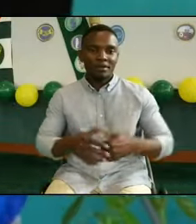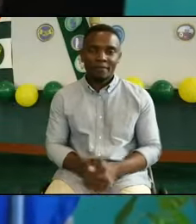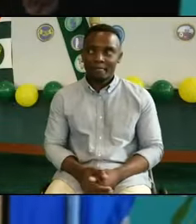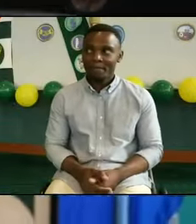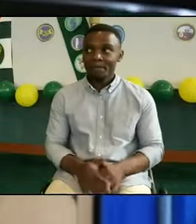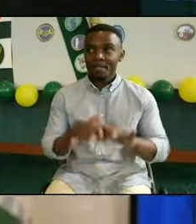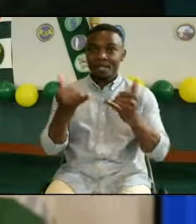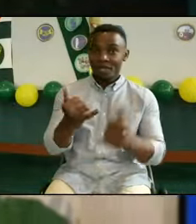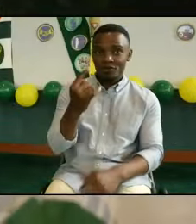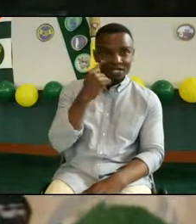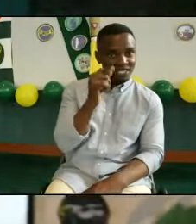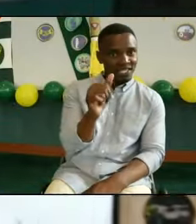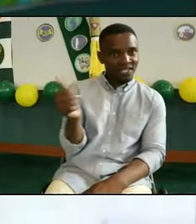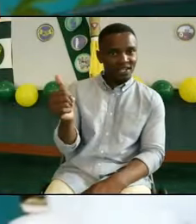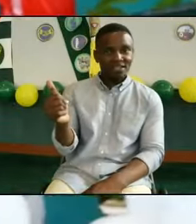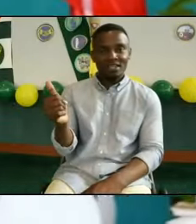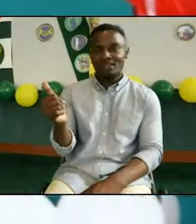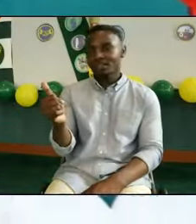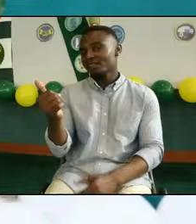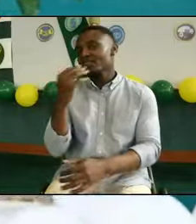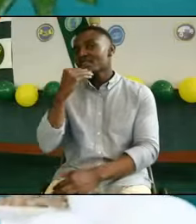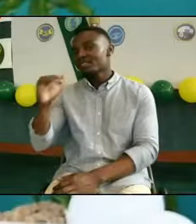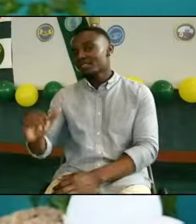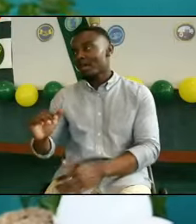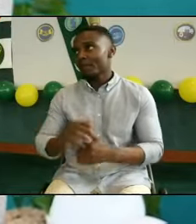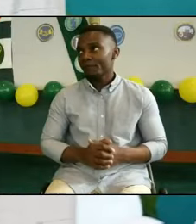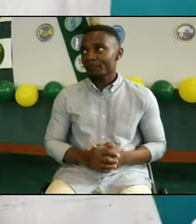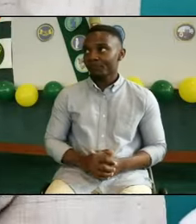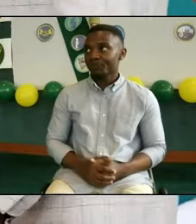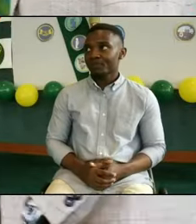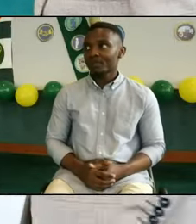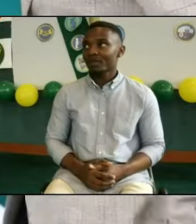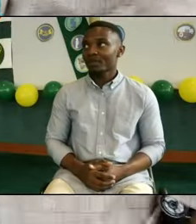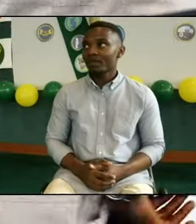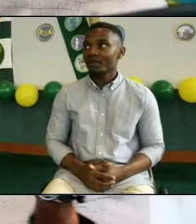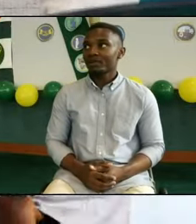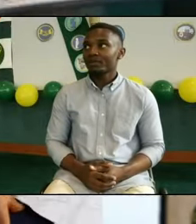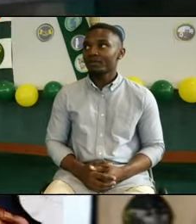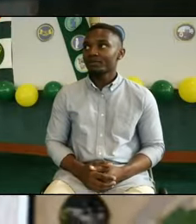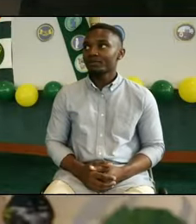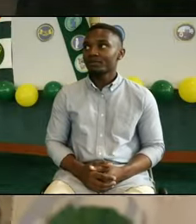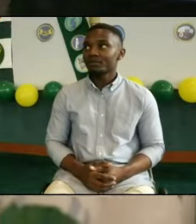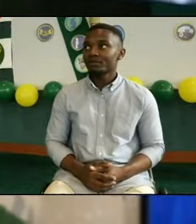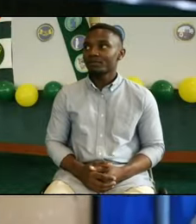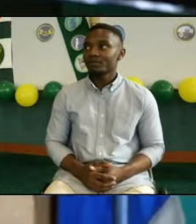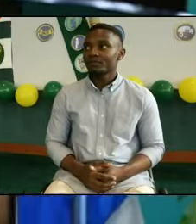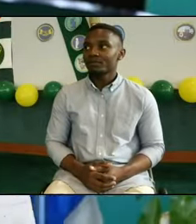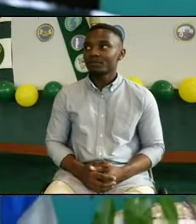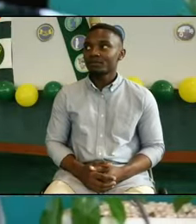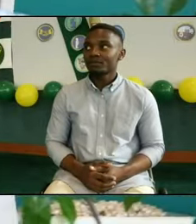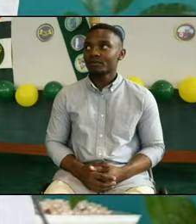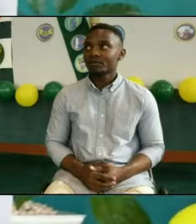Now let us see another person's choice. Then the younger brother decided that, okay, that was what I was telling